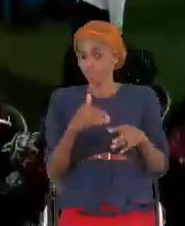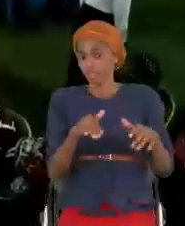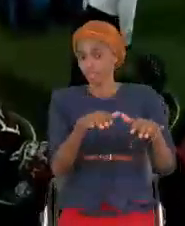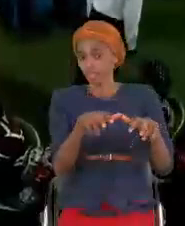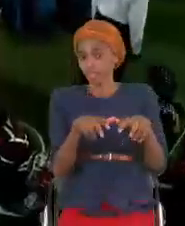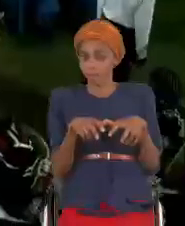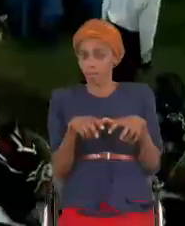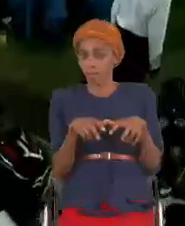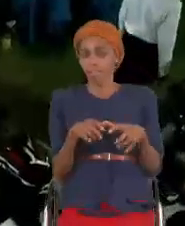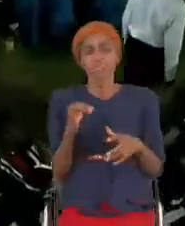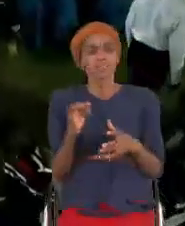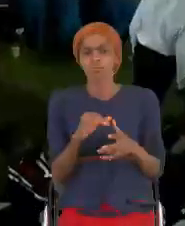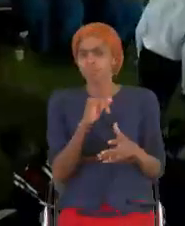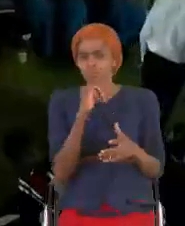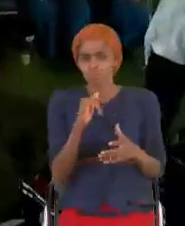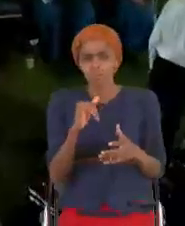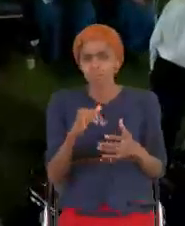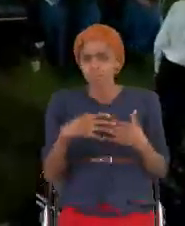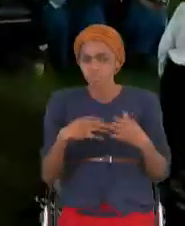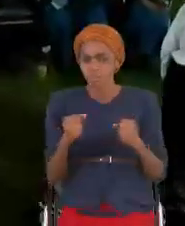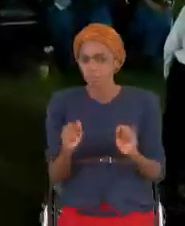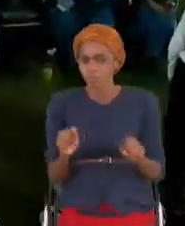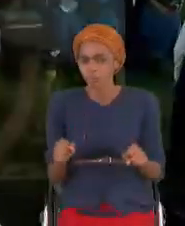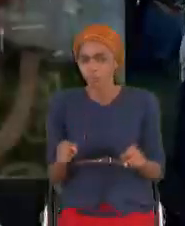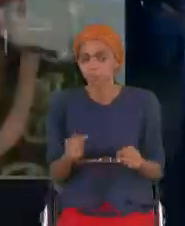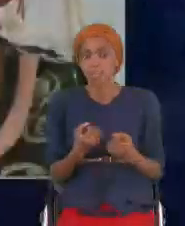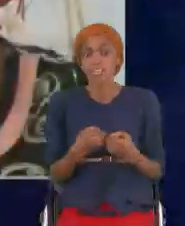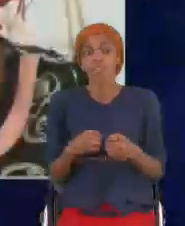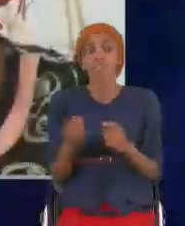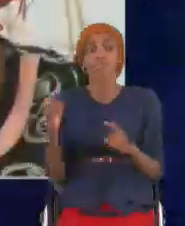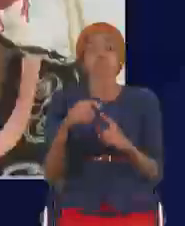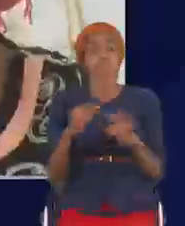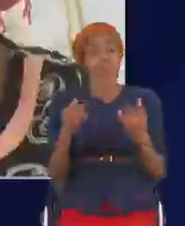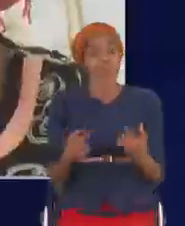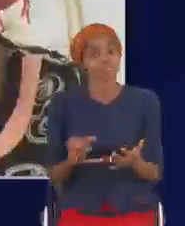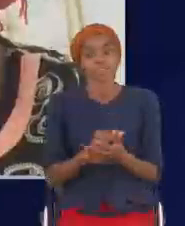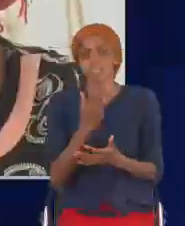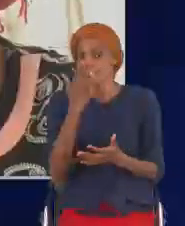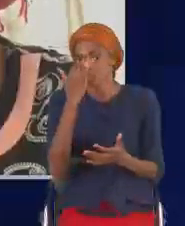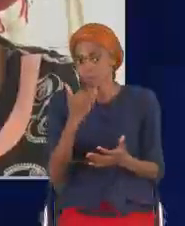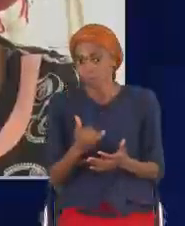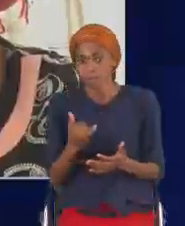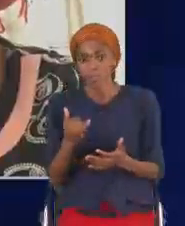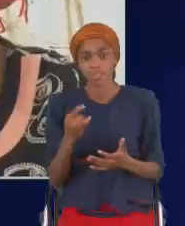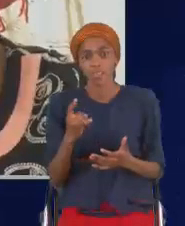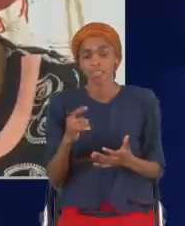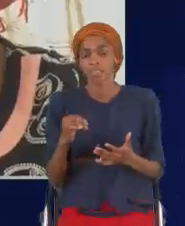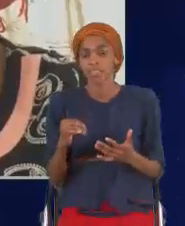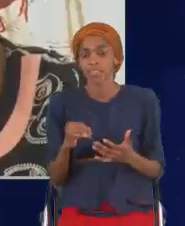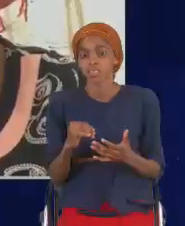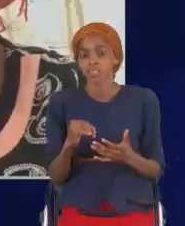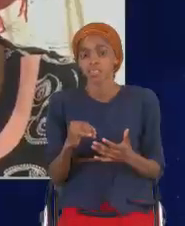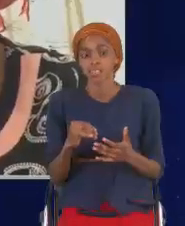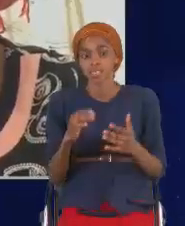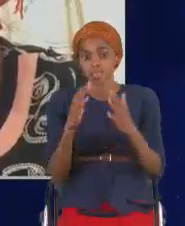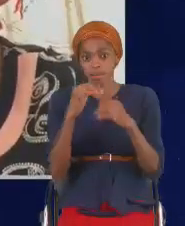an incurable person. Even till today, that's why they'll make a colony for the